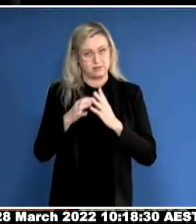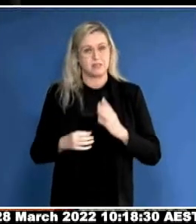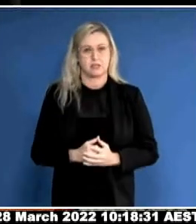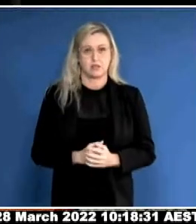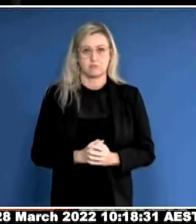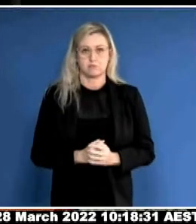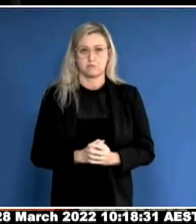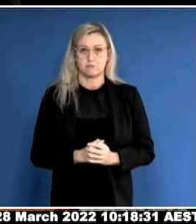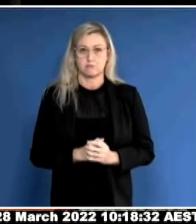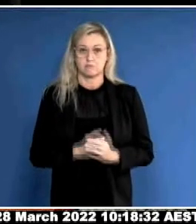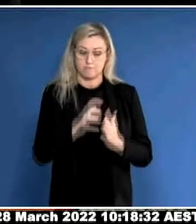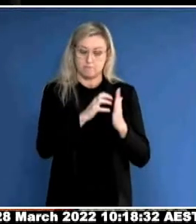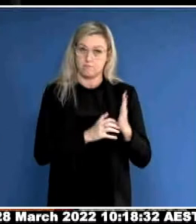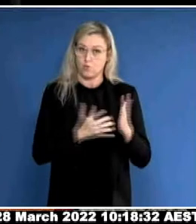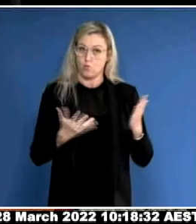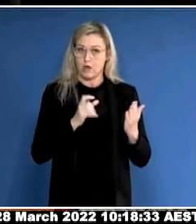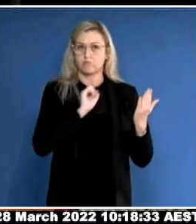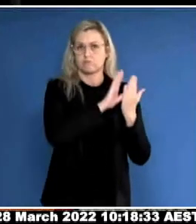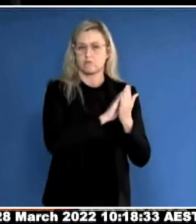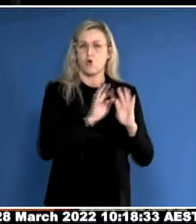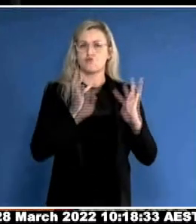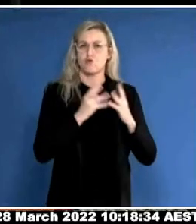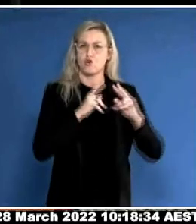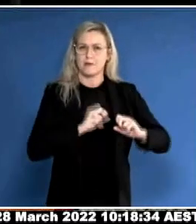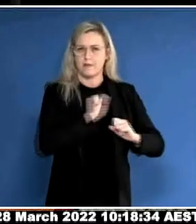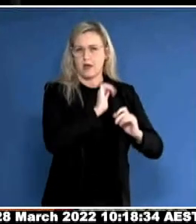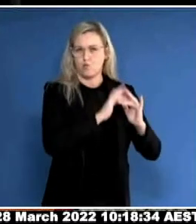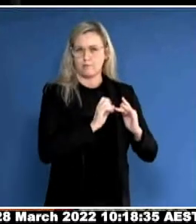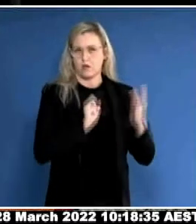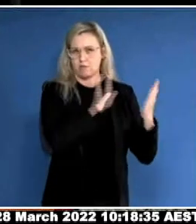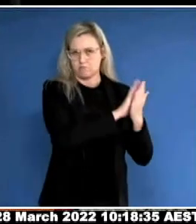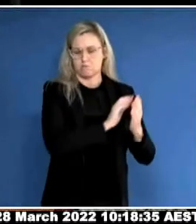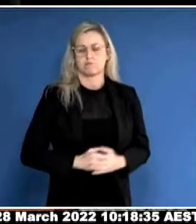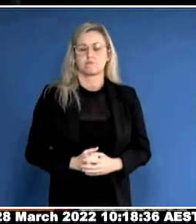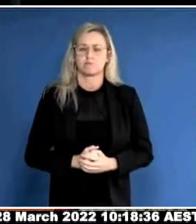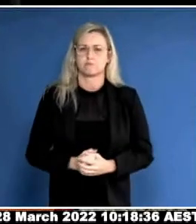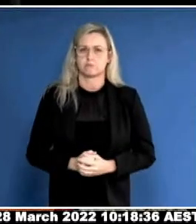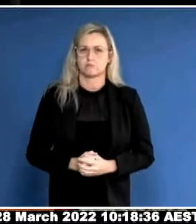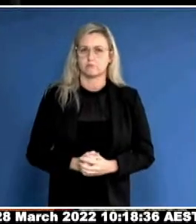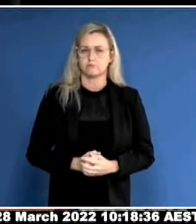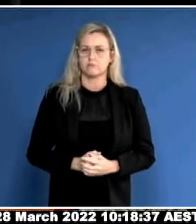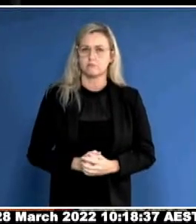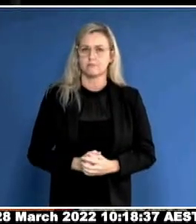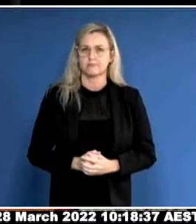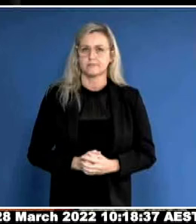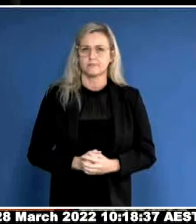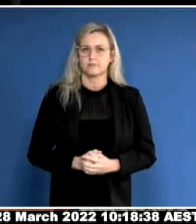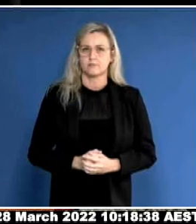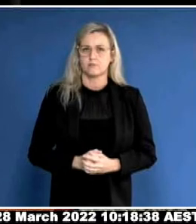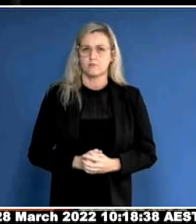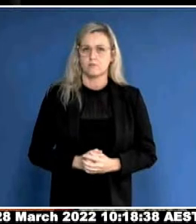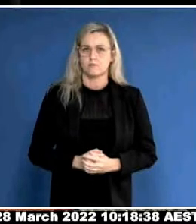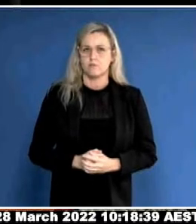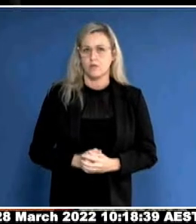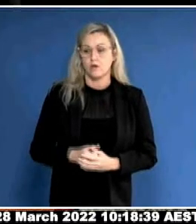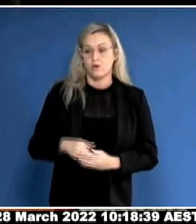Royal Commission's website. A consistent theme in the responses was that while people with disability